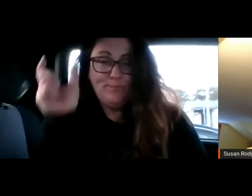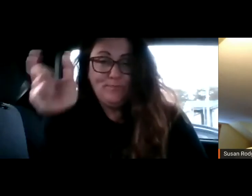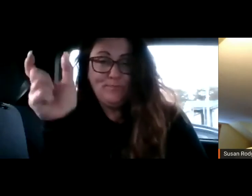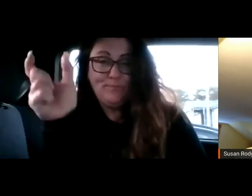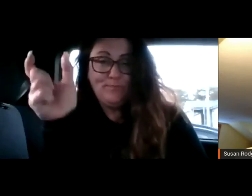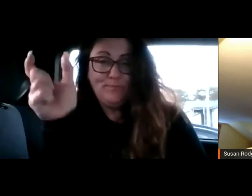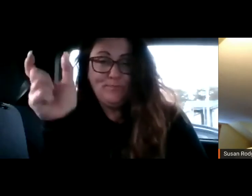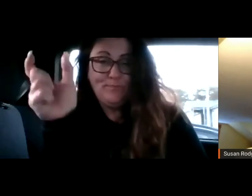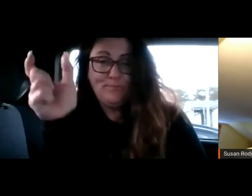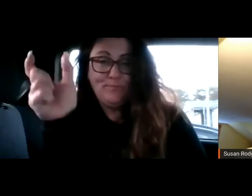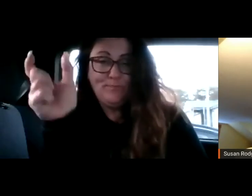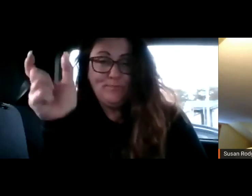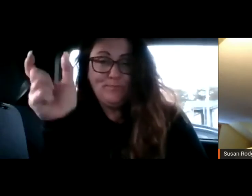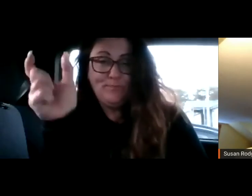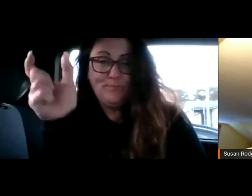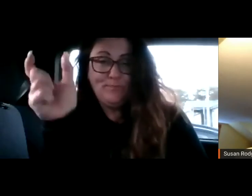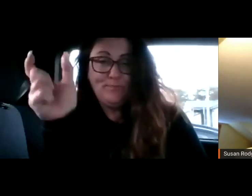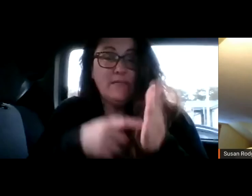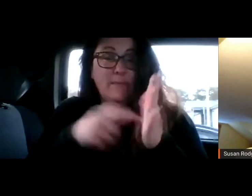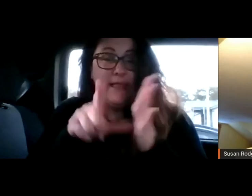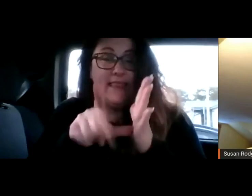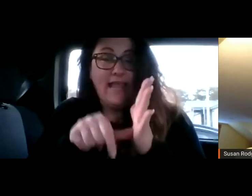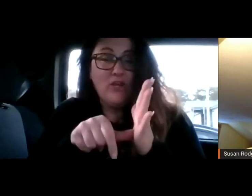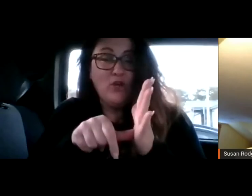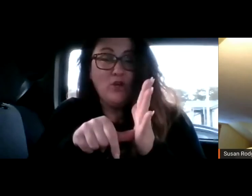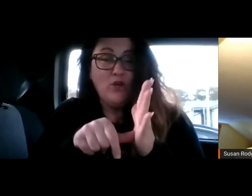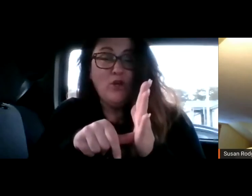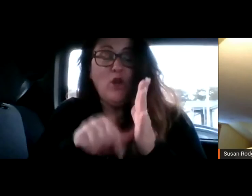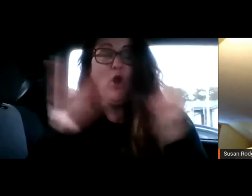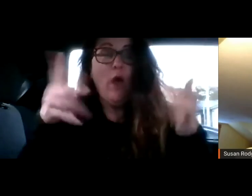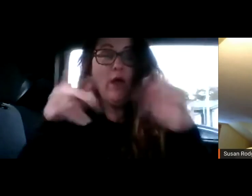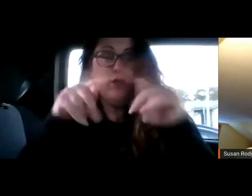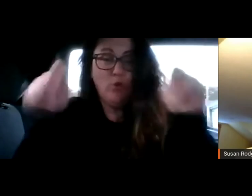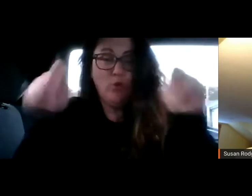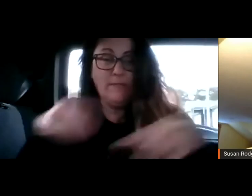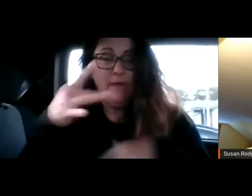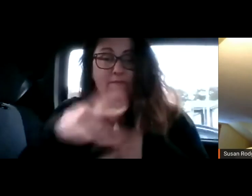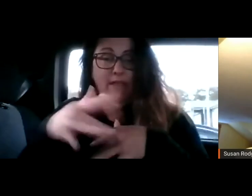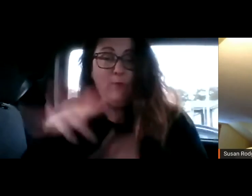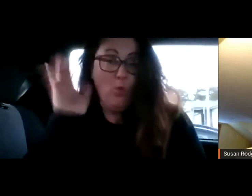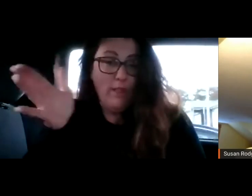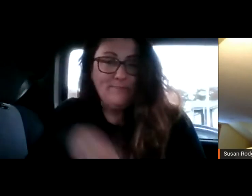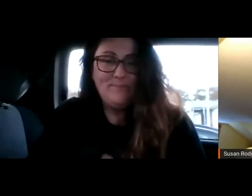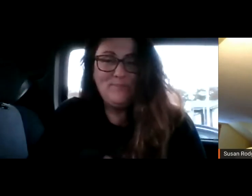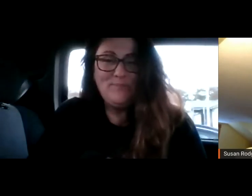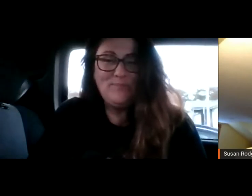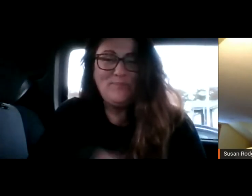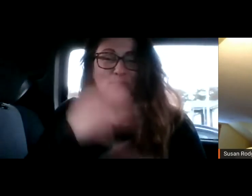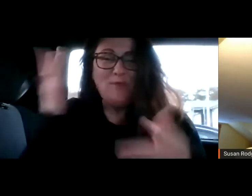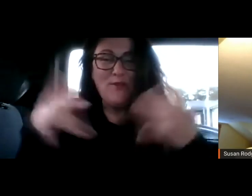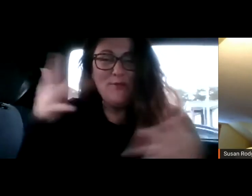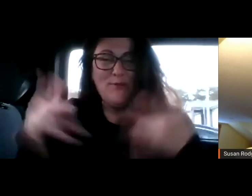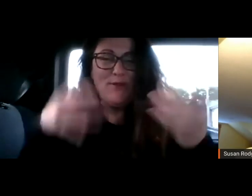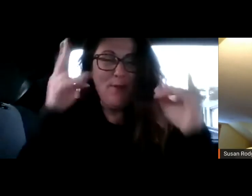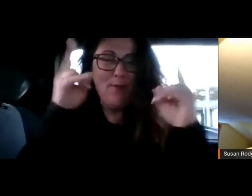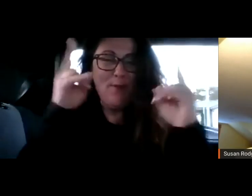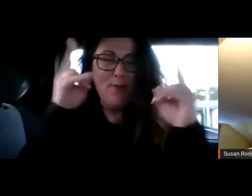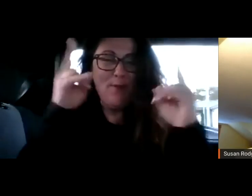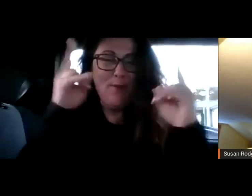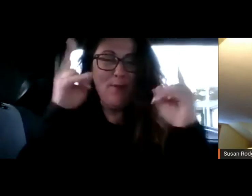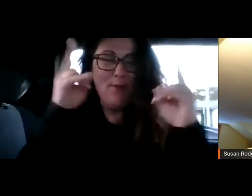later, there will be a transcript available. We are thrilled and honored to have the U.S. Poet Laureate Joy